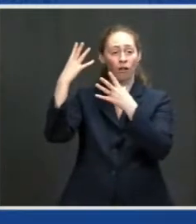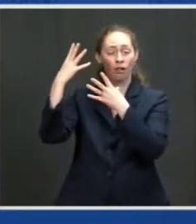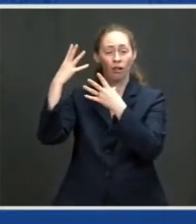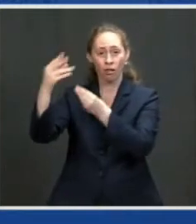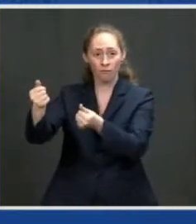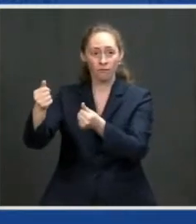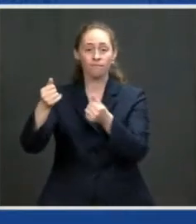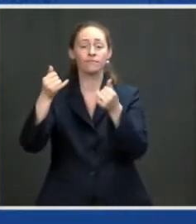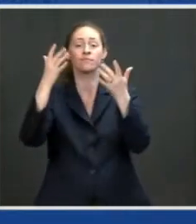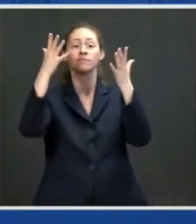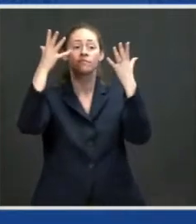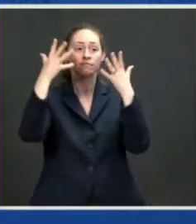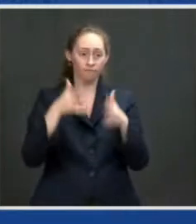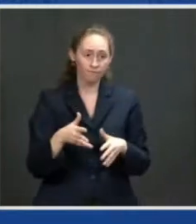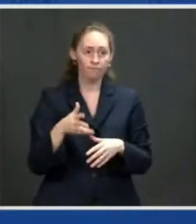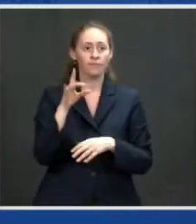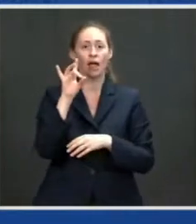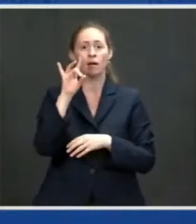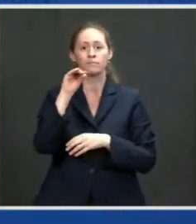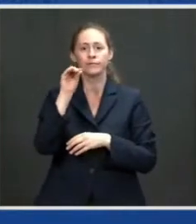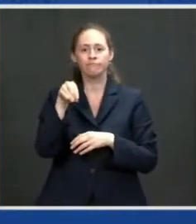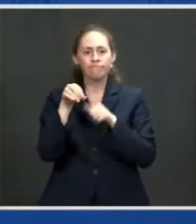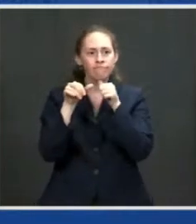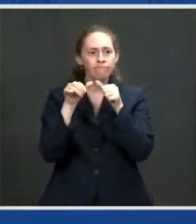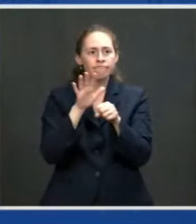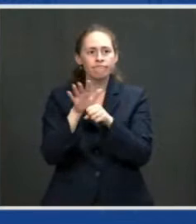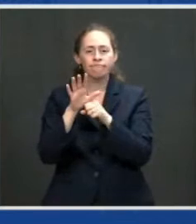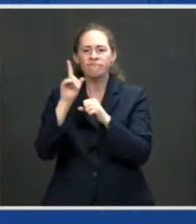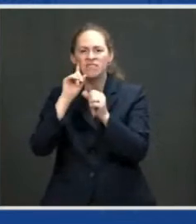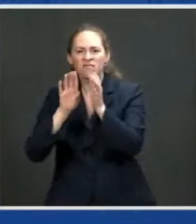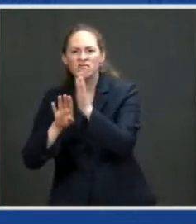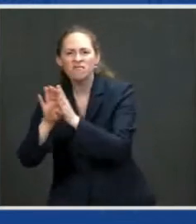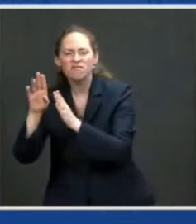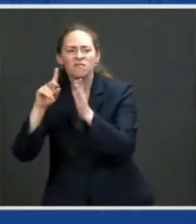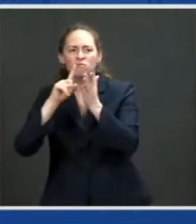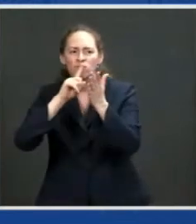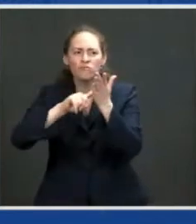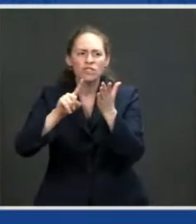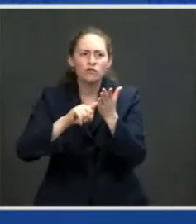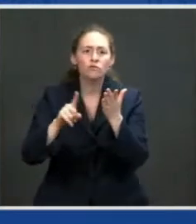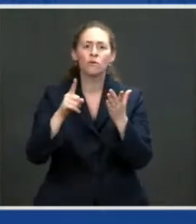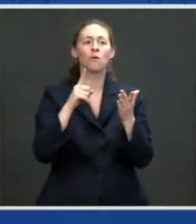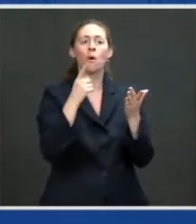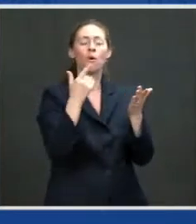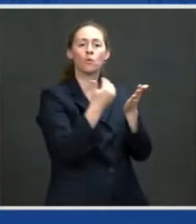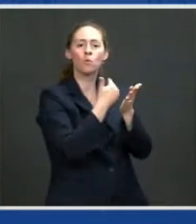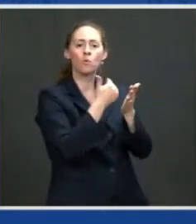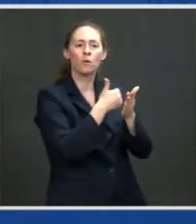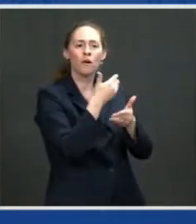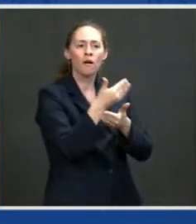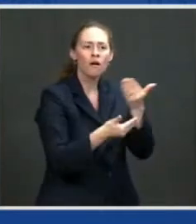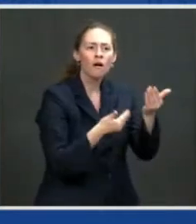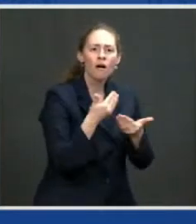new product, new enterprises, new initiatives. 8%.